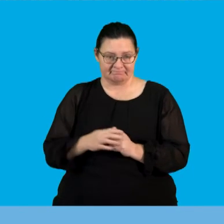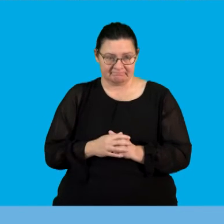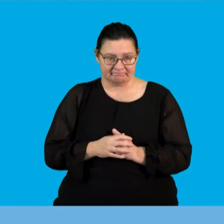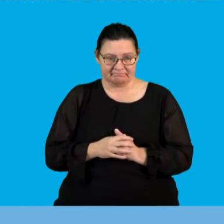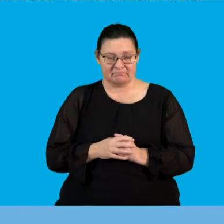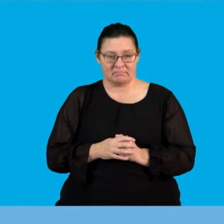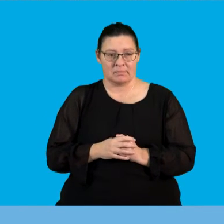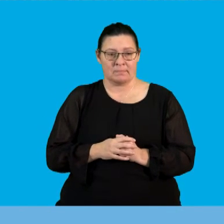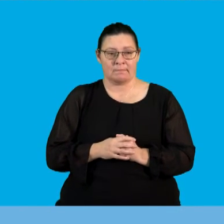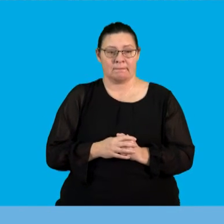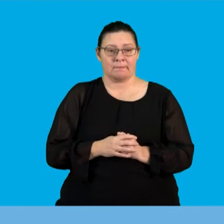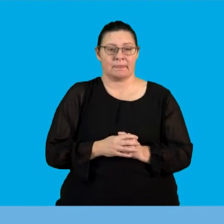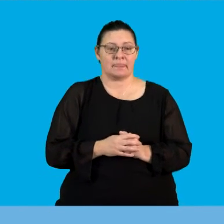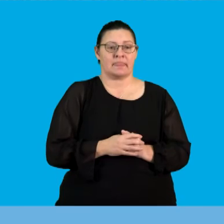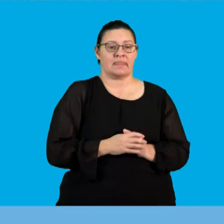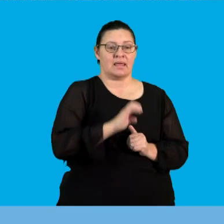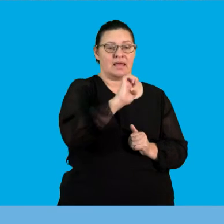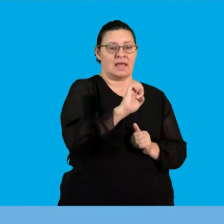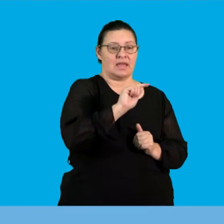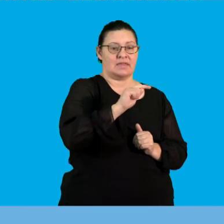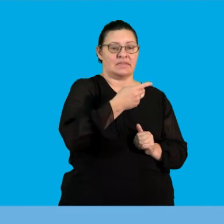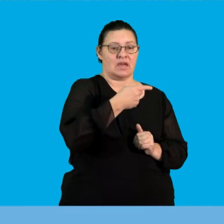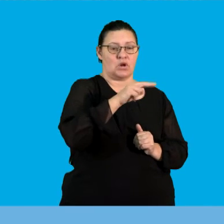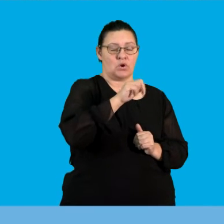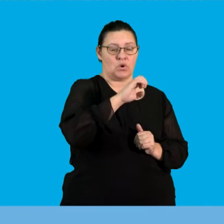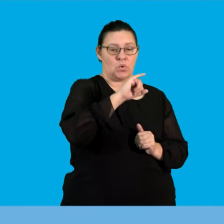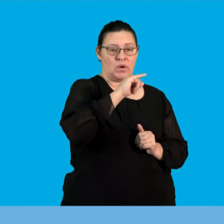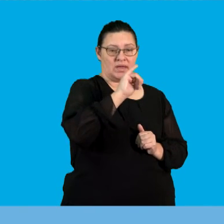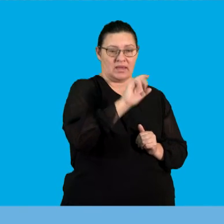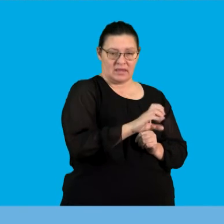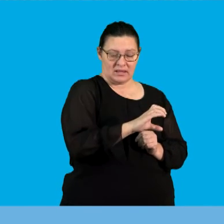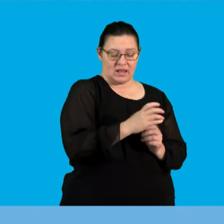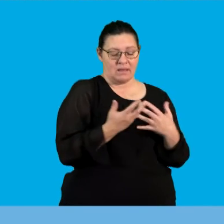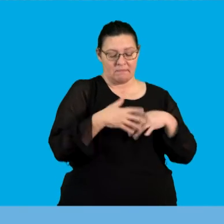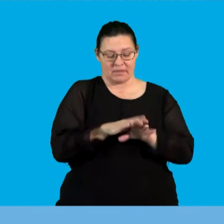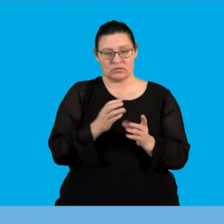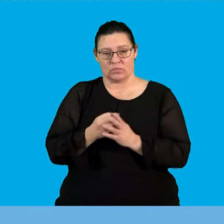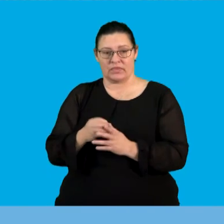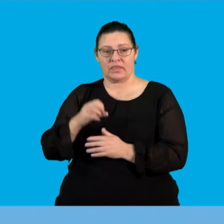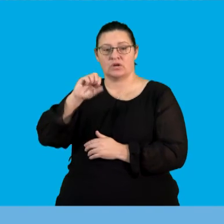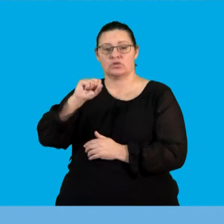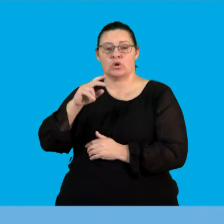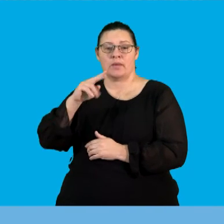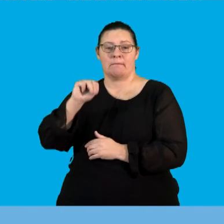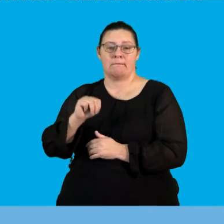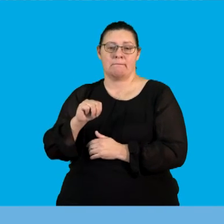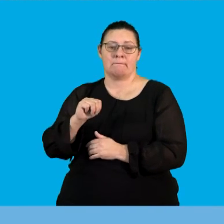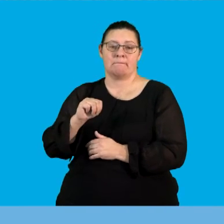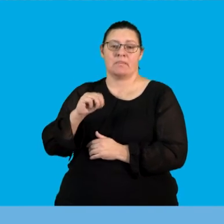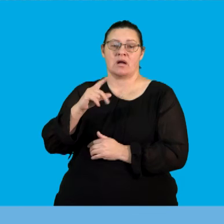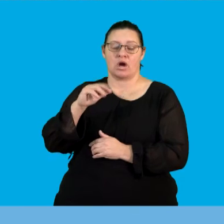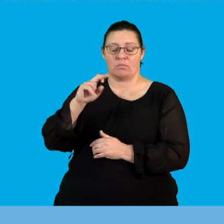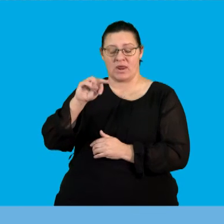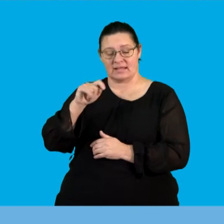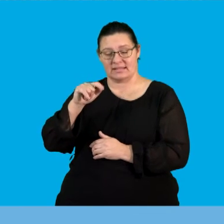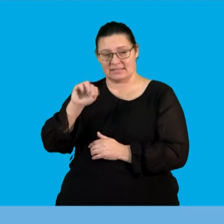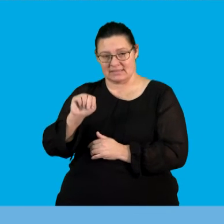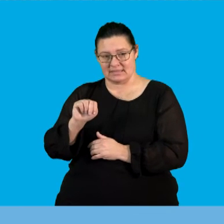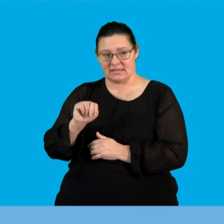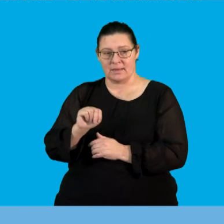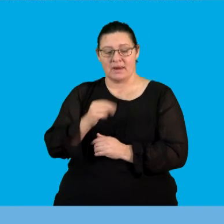the sodium nitrate. And then the sodium carbonate again there, the sodium and the ethanoic and